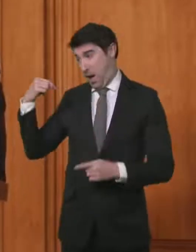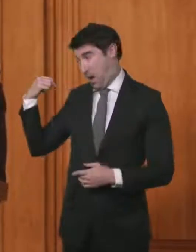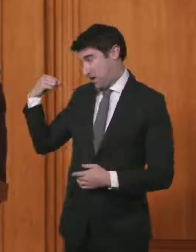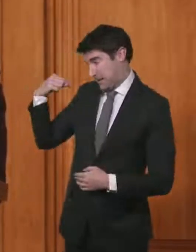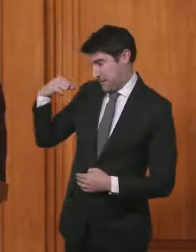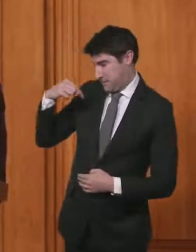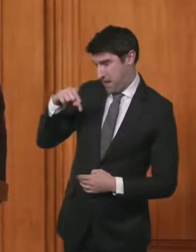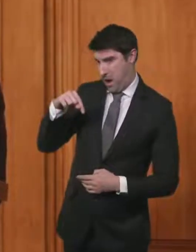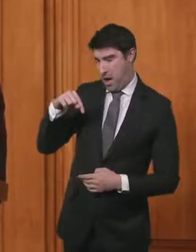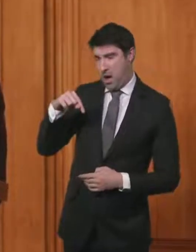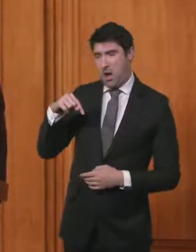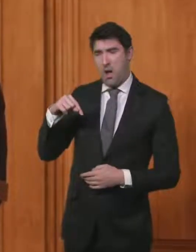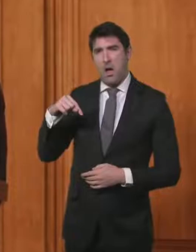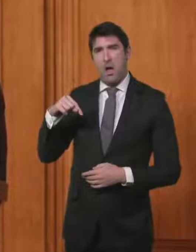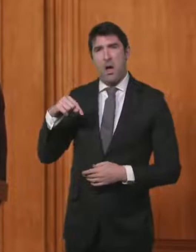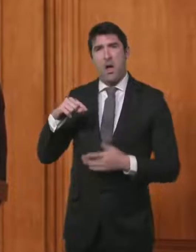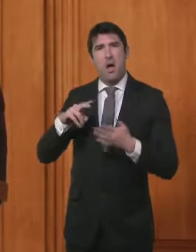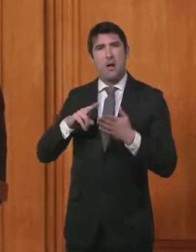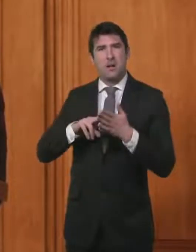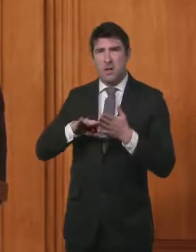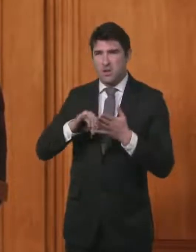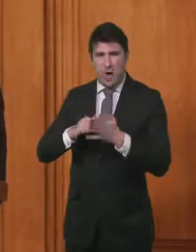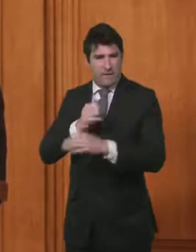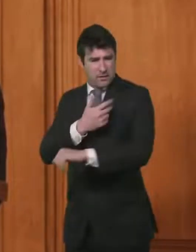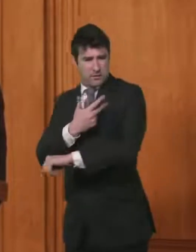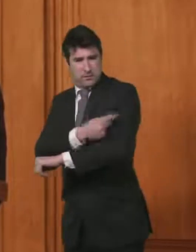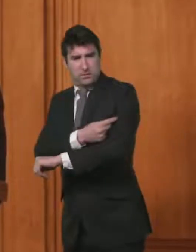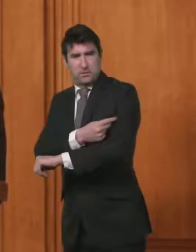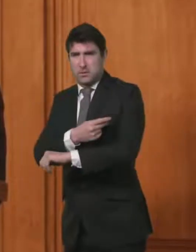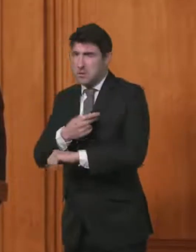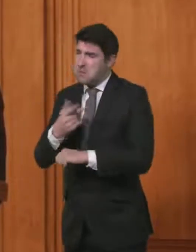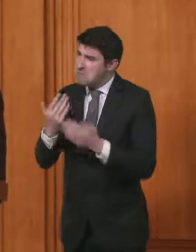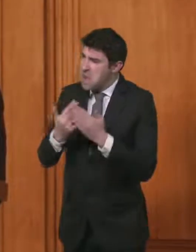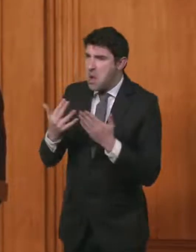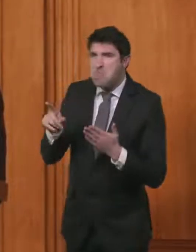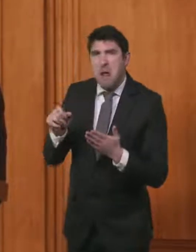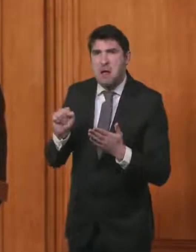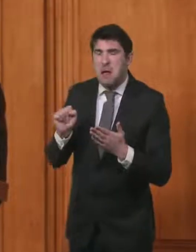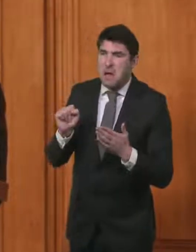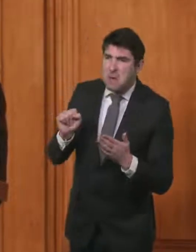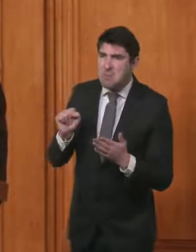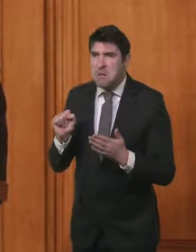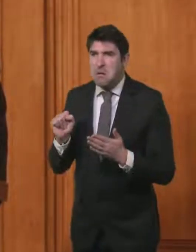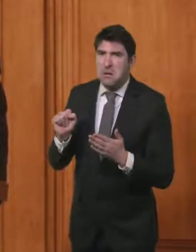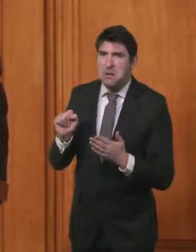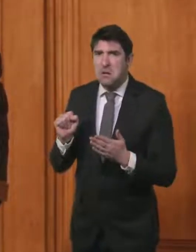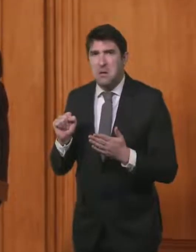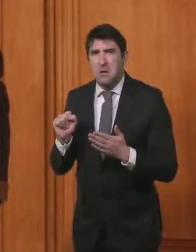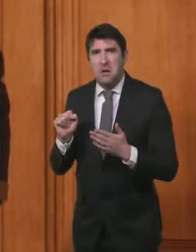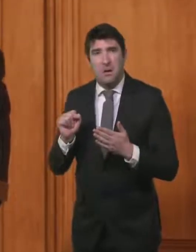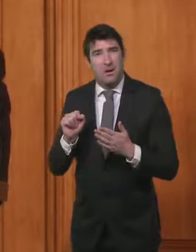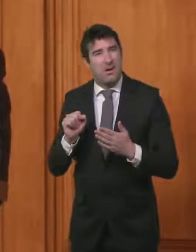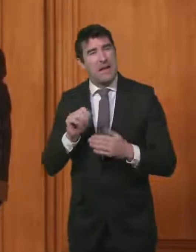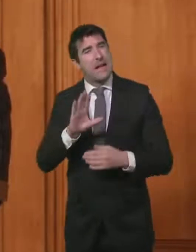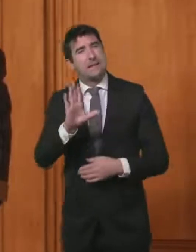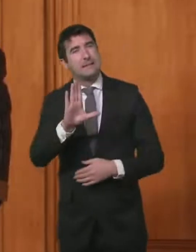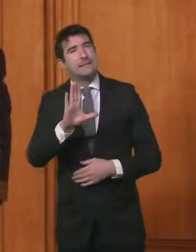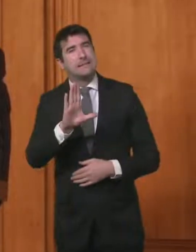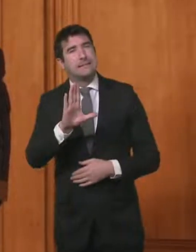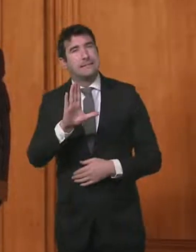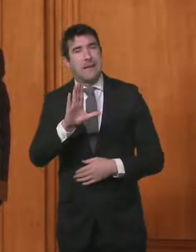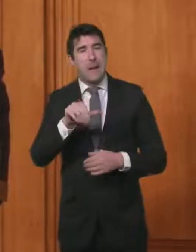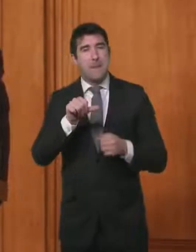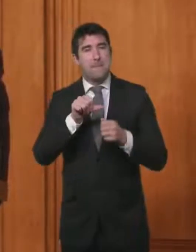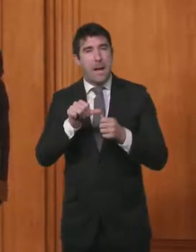NHS vaccination programme has started with the Pfizer vaccine and try and overlay that on kind of